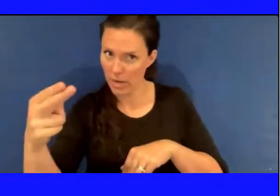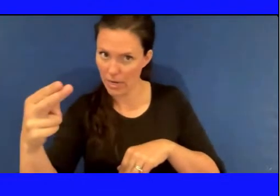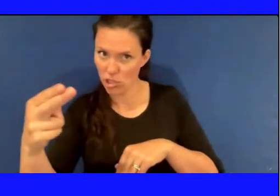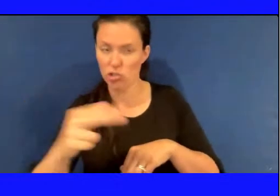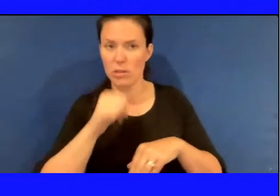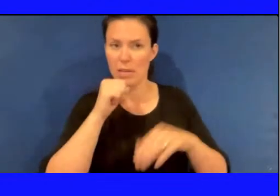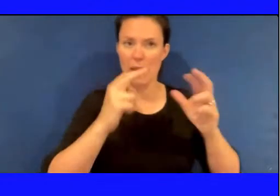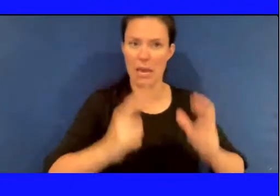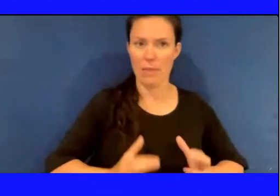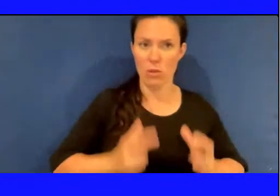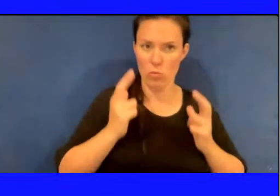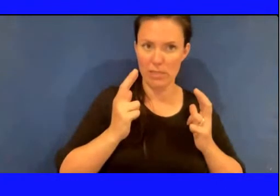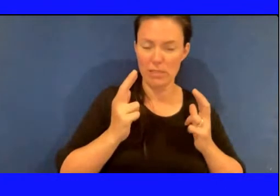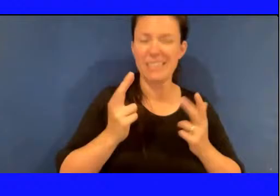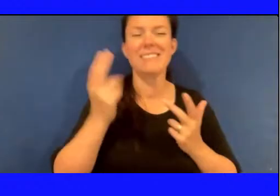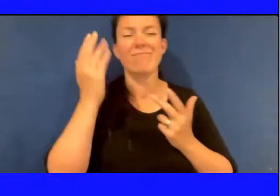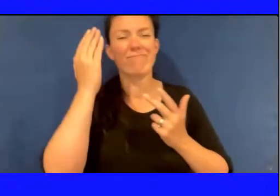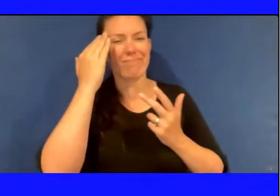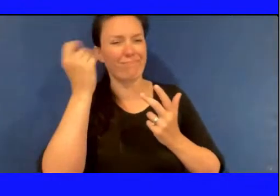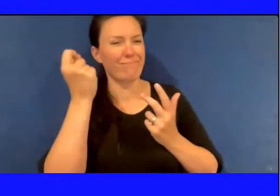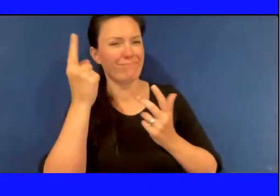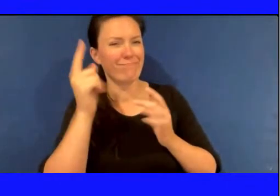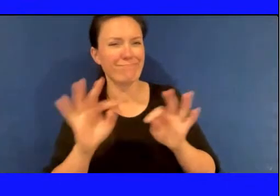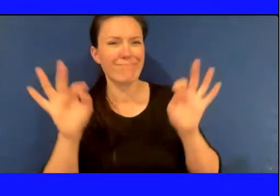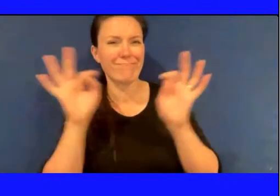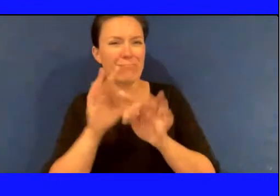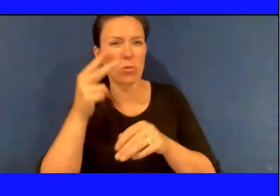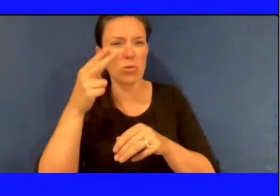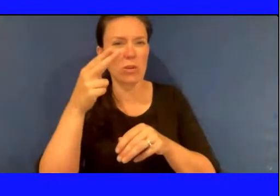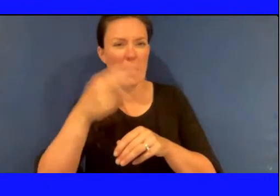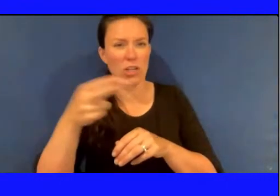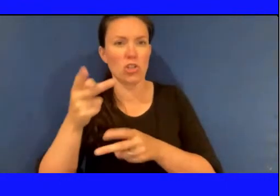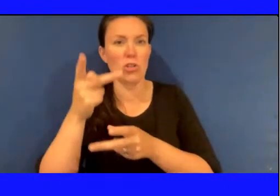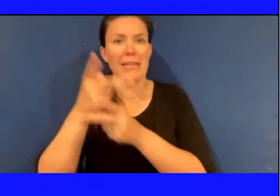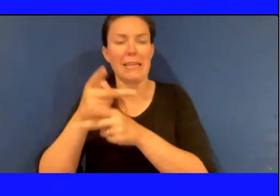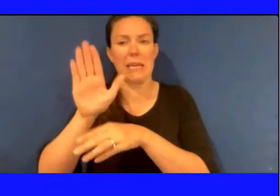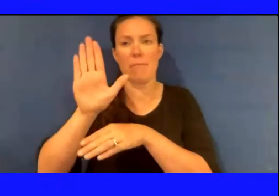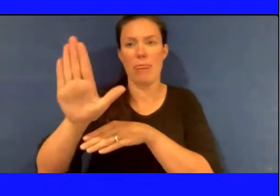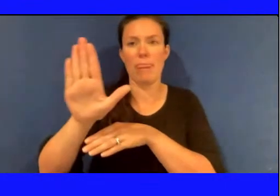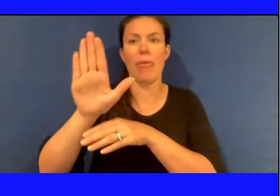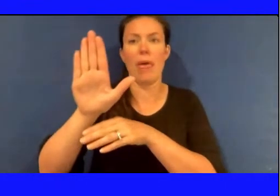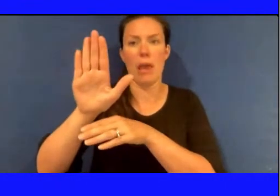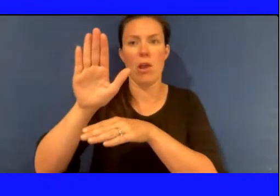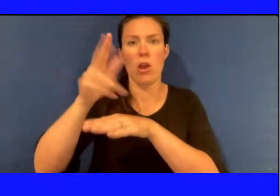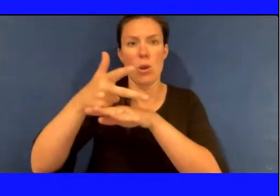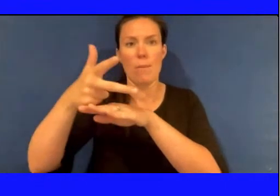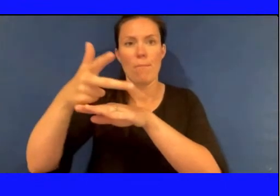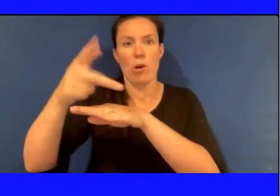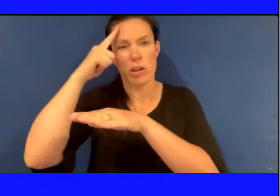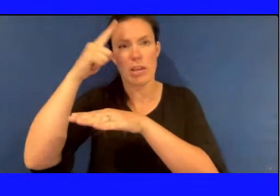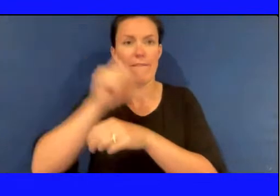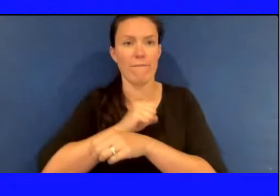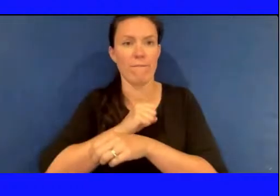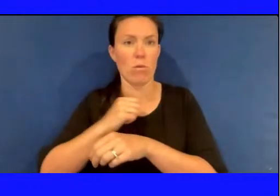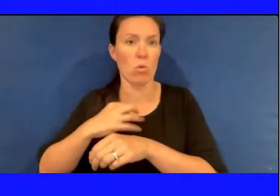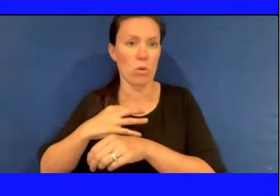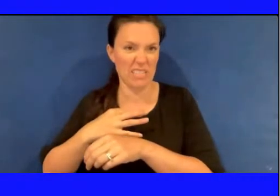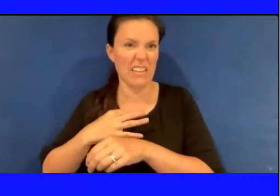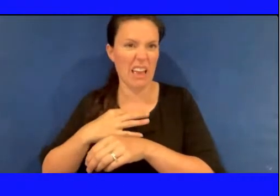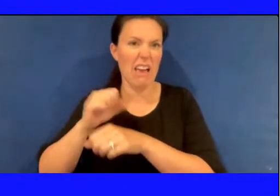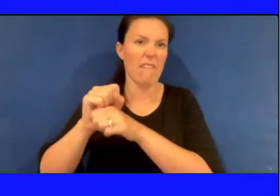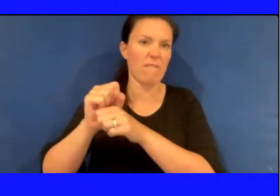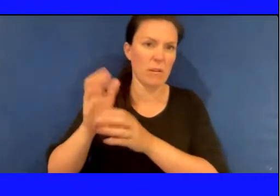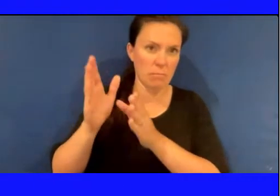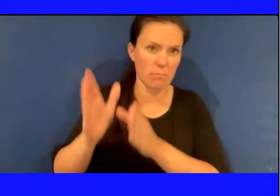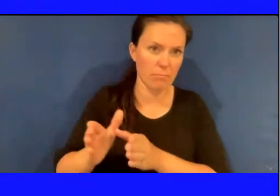how critical it was for H&H to retain their parking for their staff. And so we